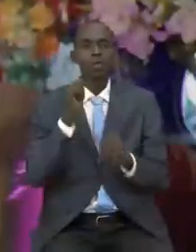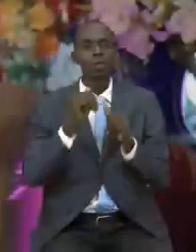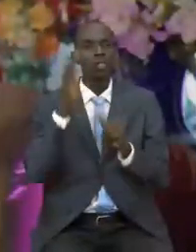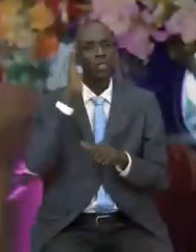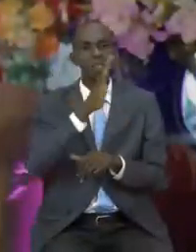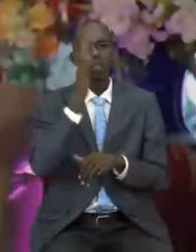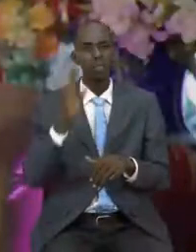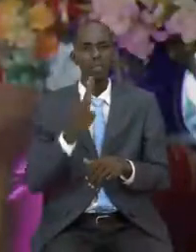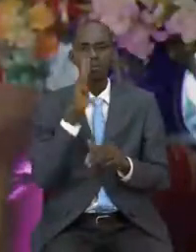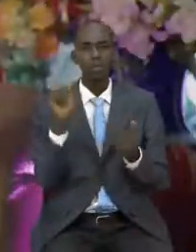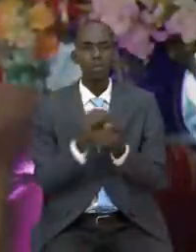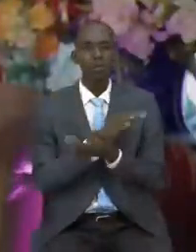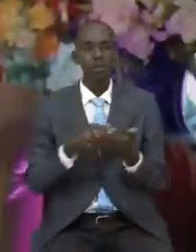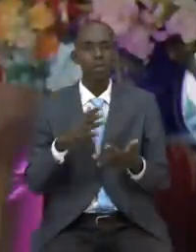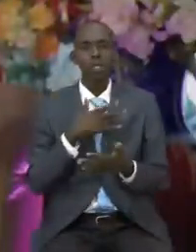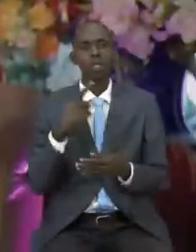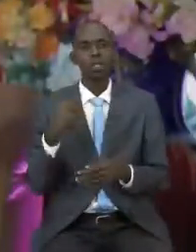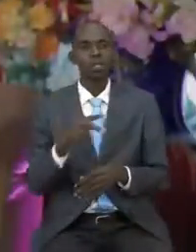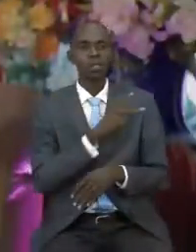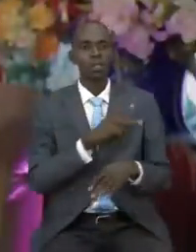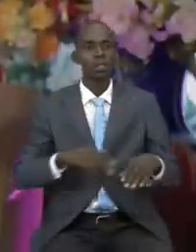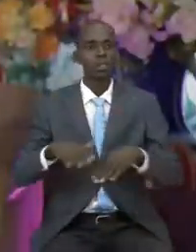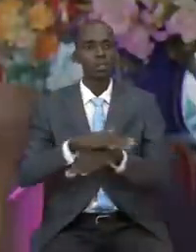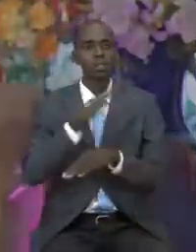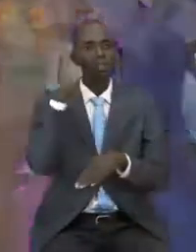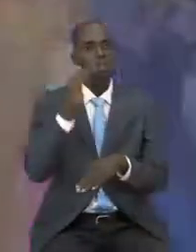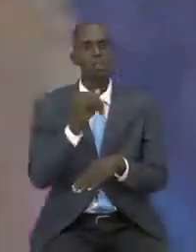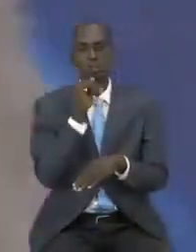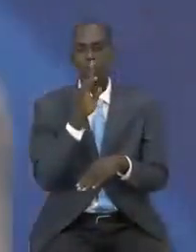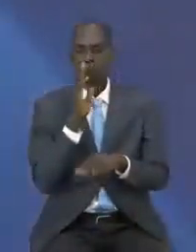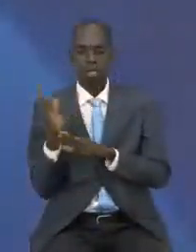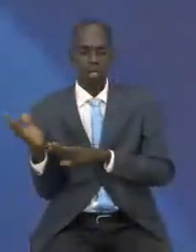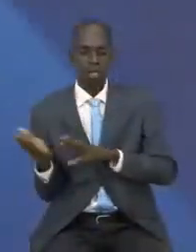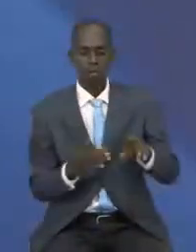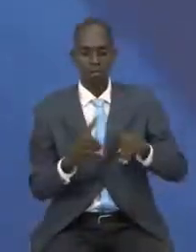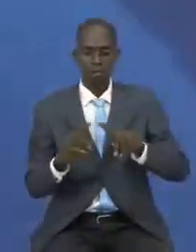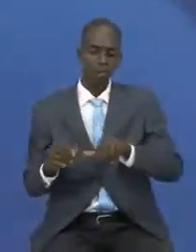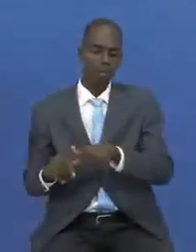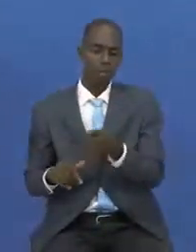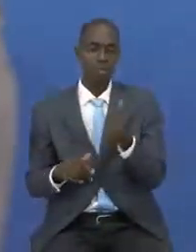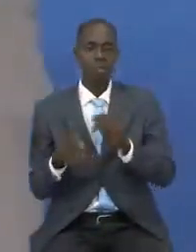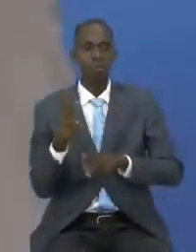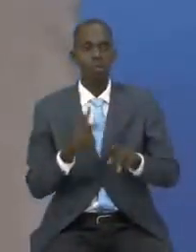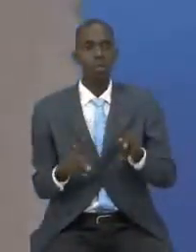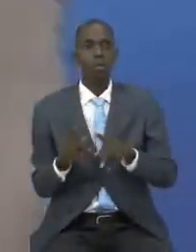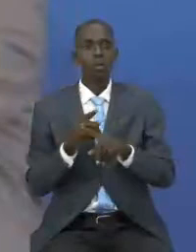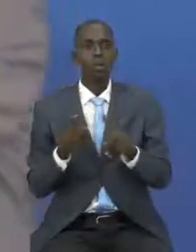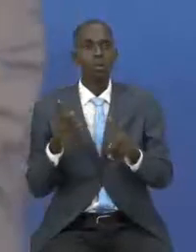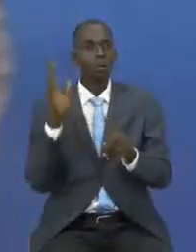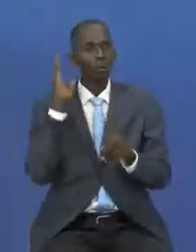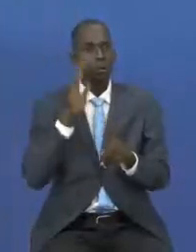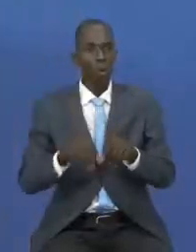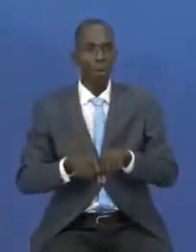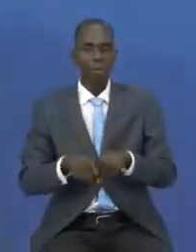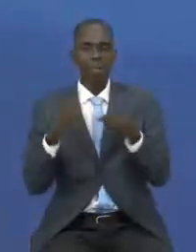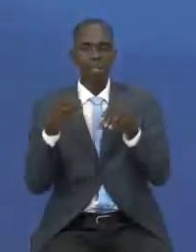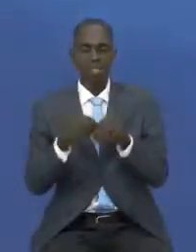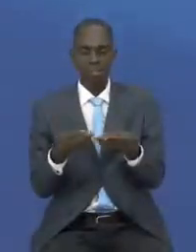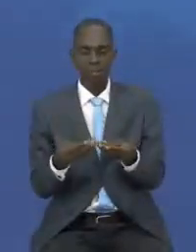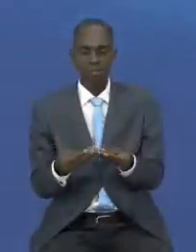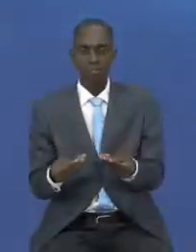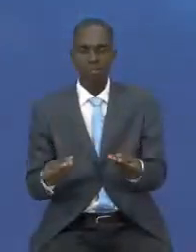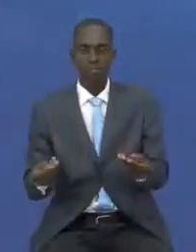be let to other people, and it shall break in pieces and